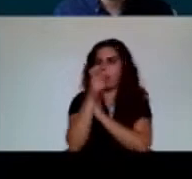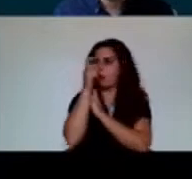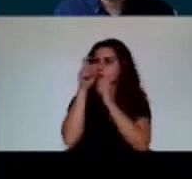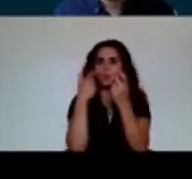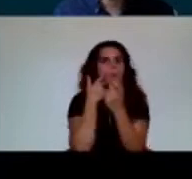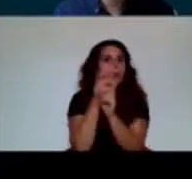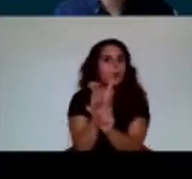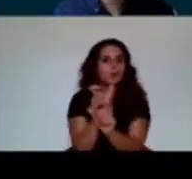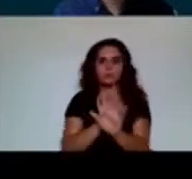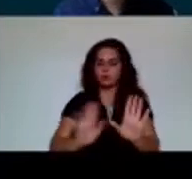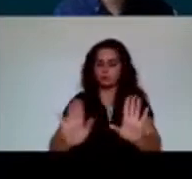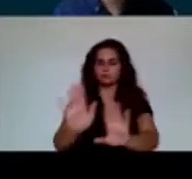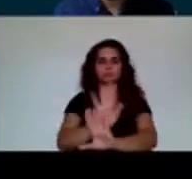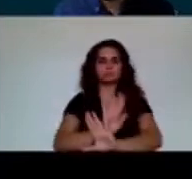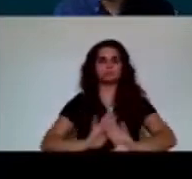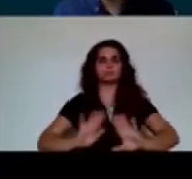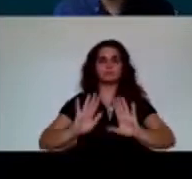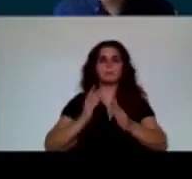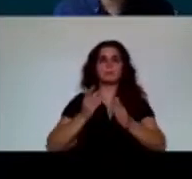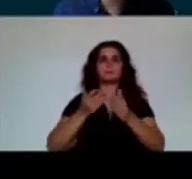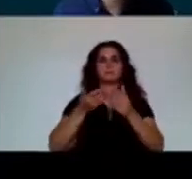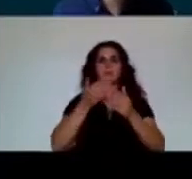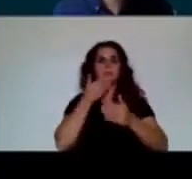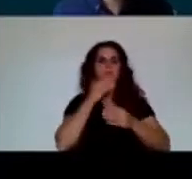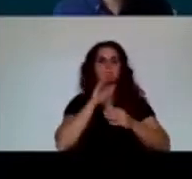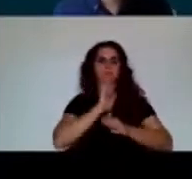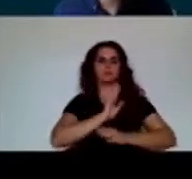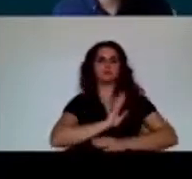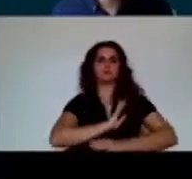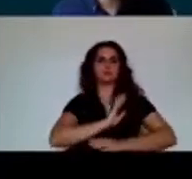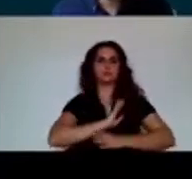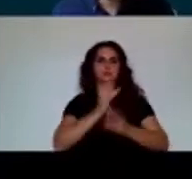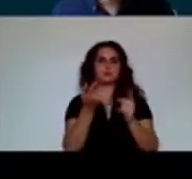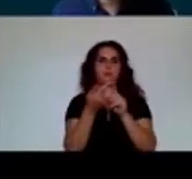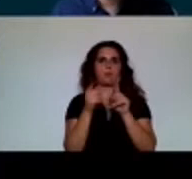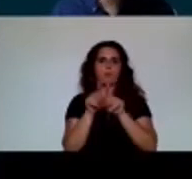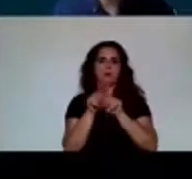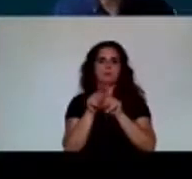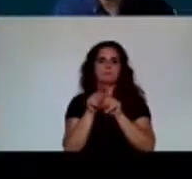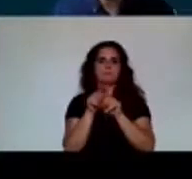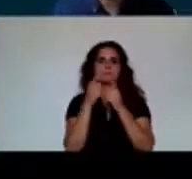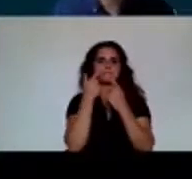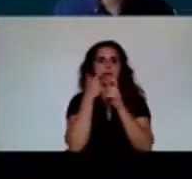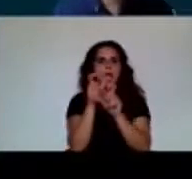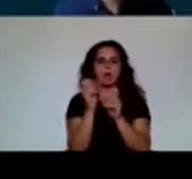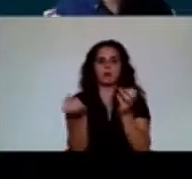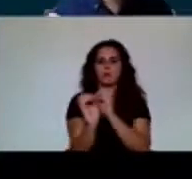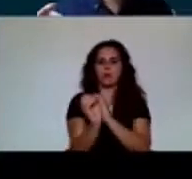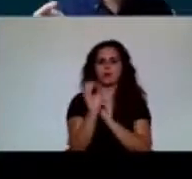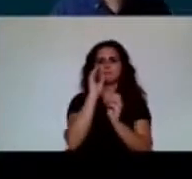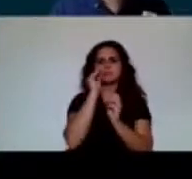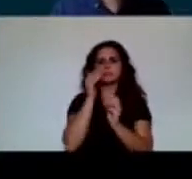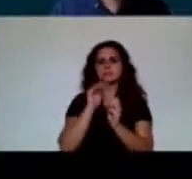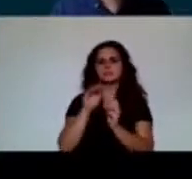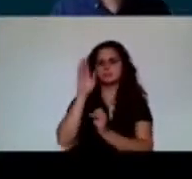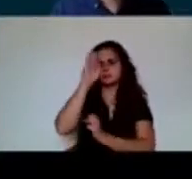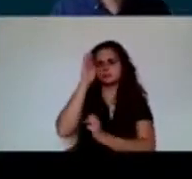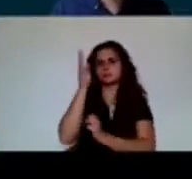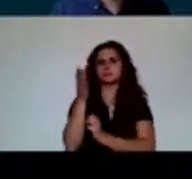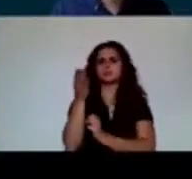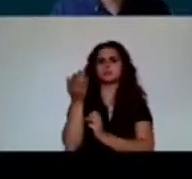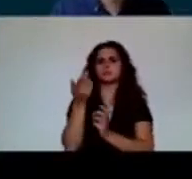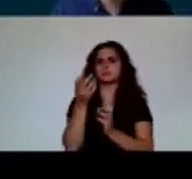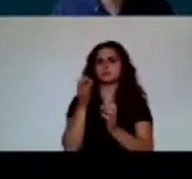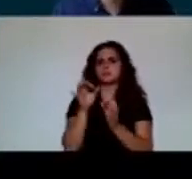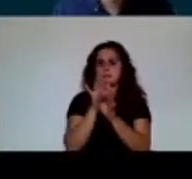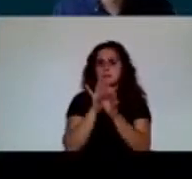doing. So the experimenter, the interviewer, was absent from the room. And children knew that once the money was